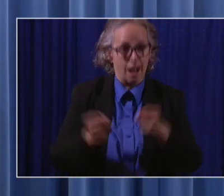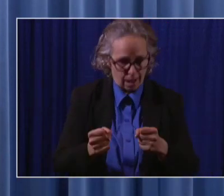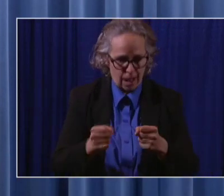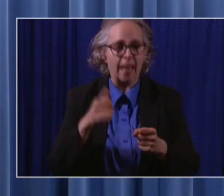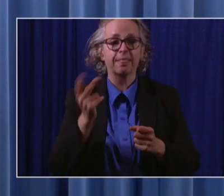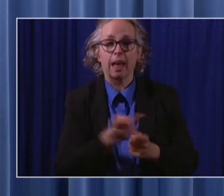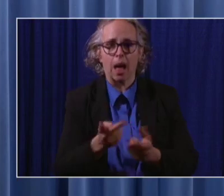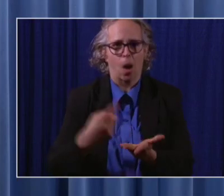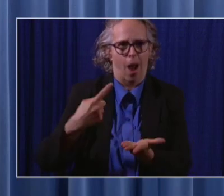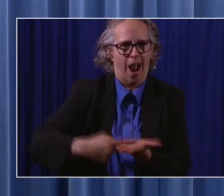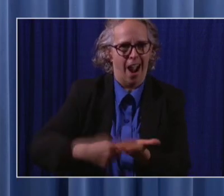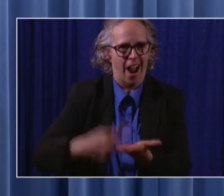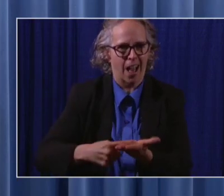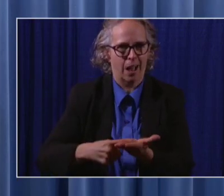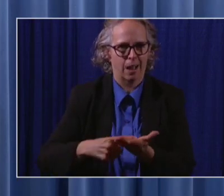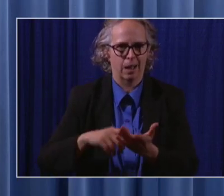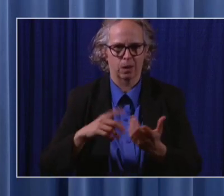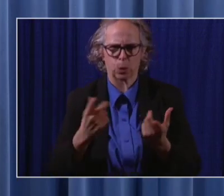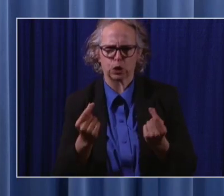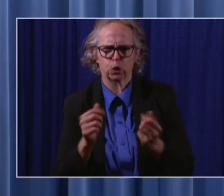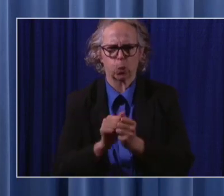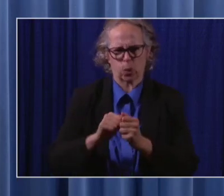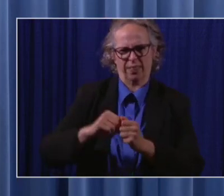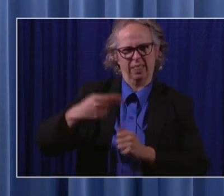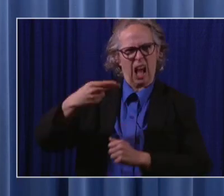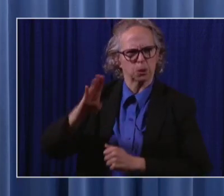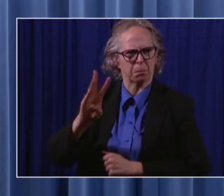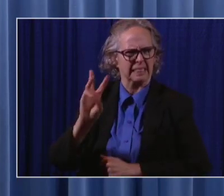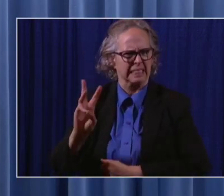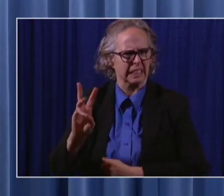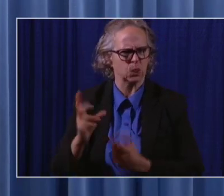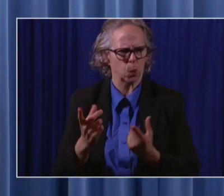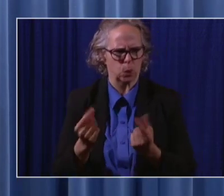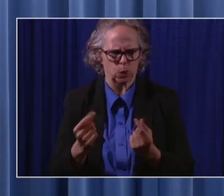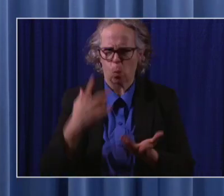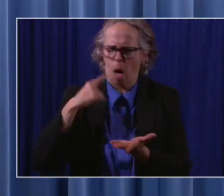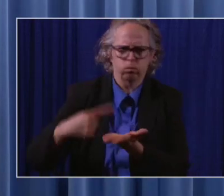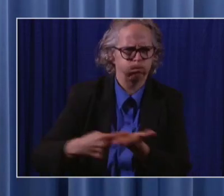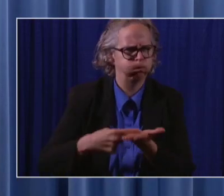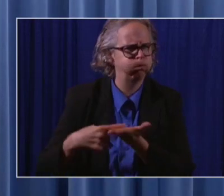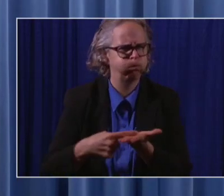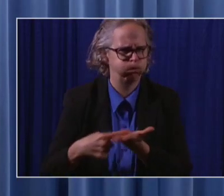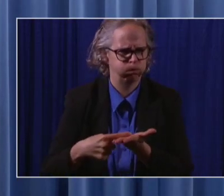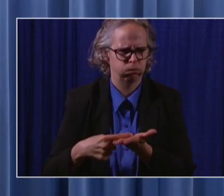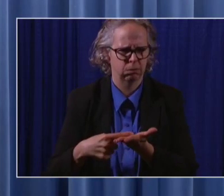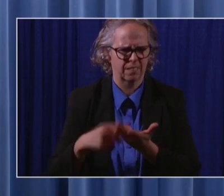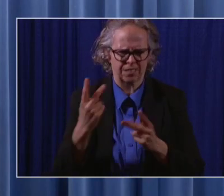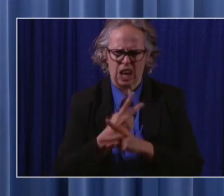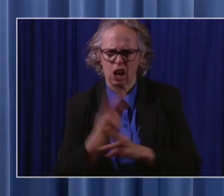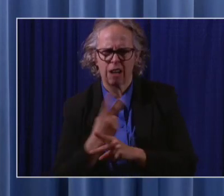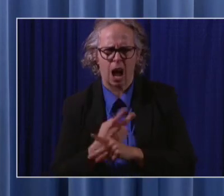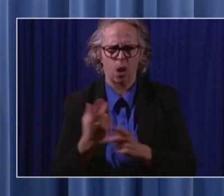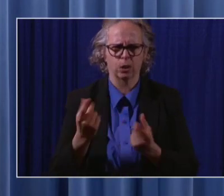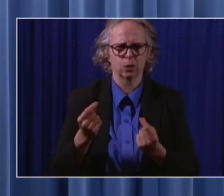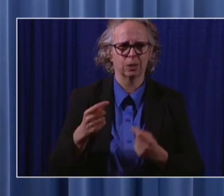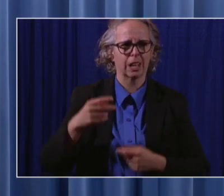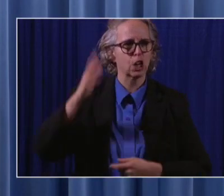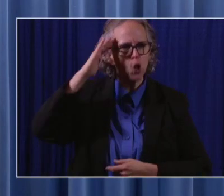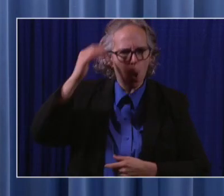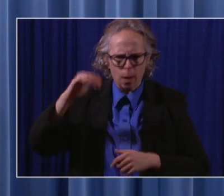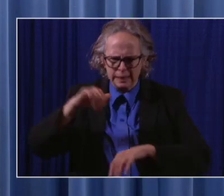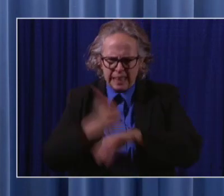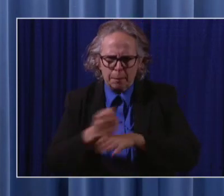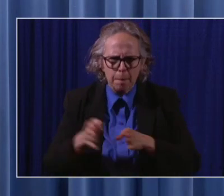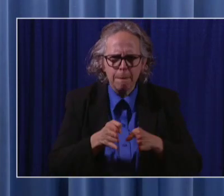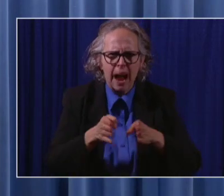both, all three of us will talk about that and look at that and look at the pathway. Both of those should be priorities.